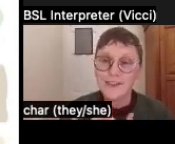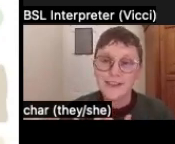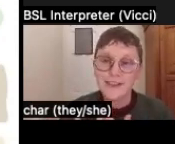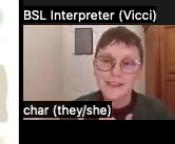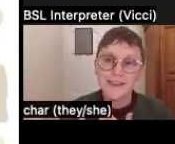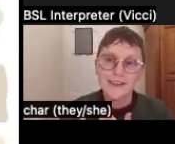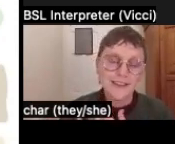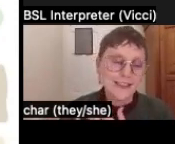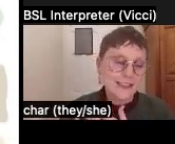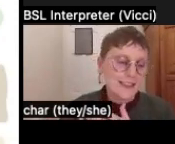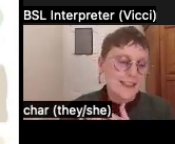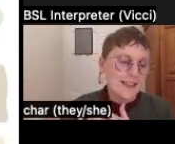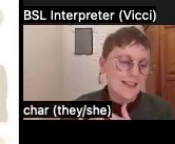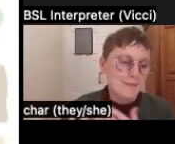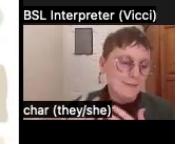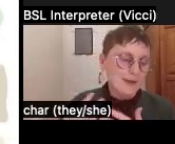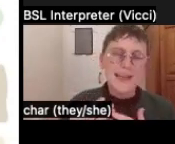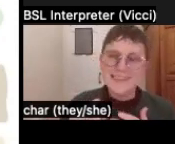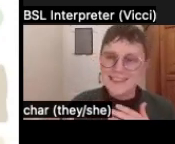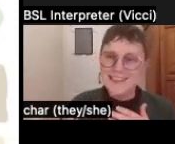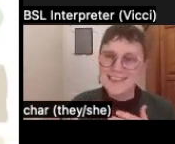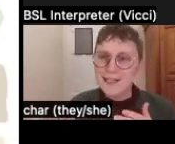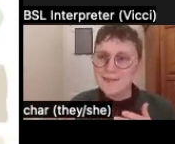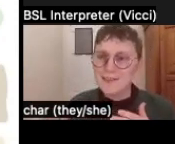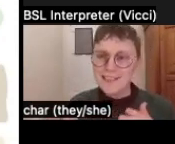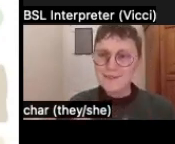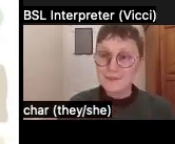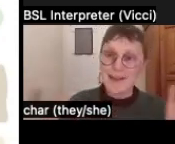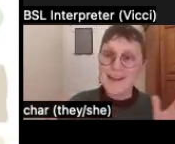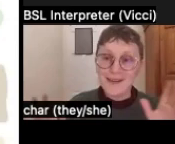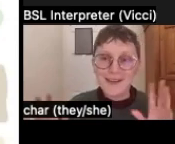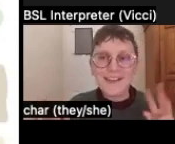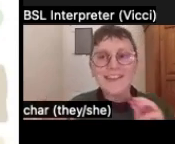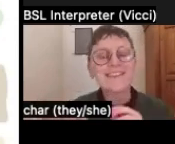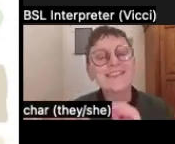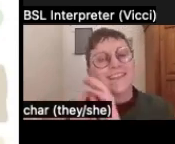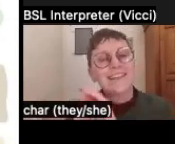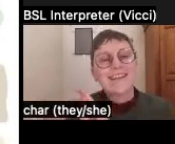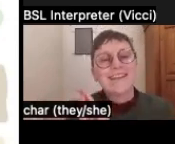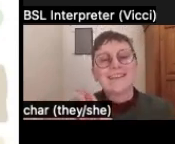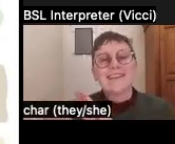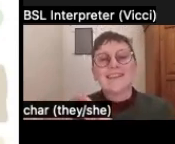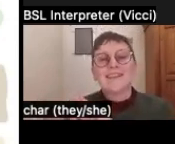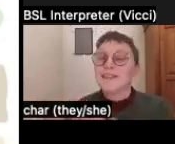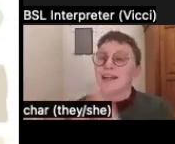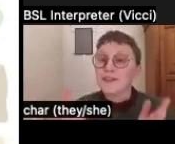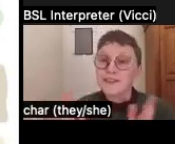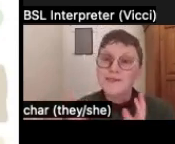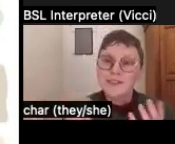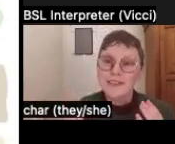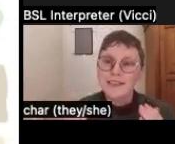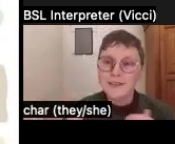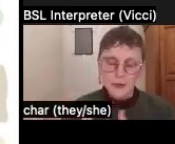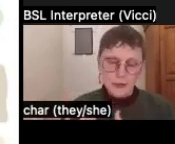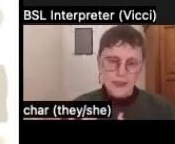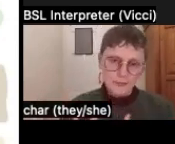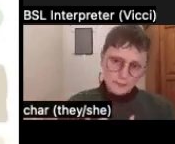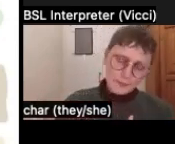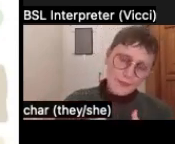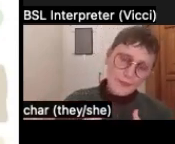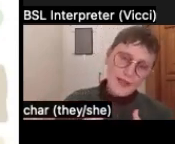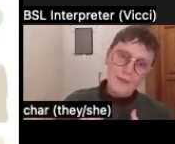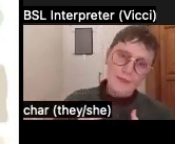of research and I hesitate to say expertise, but my area at least is in narrative and in